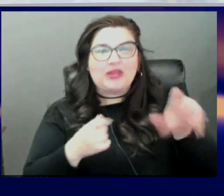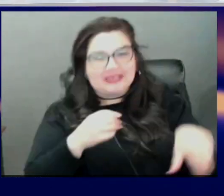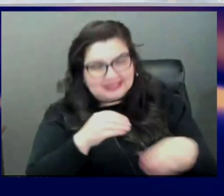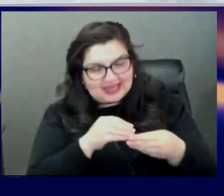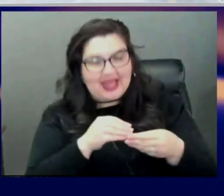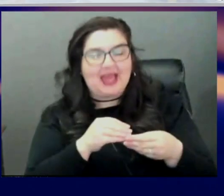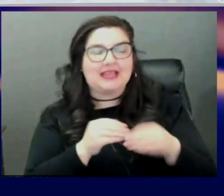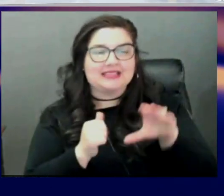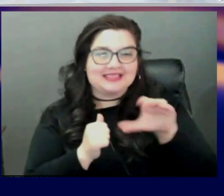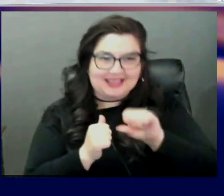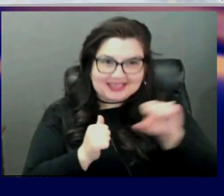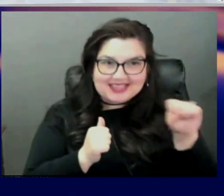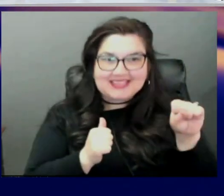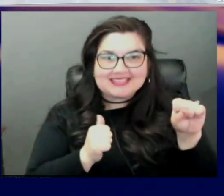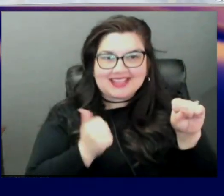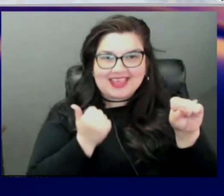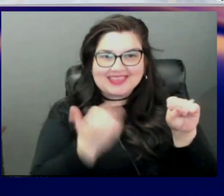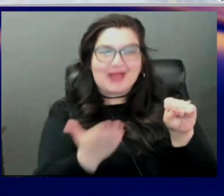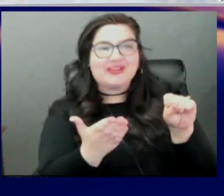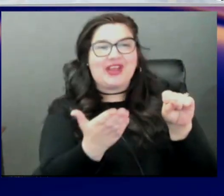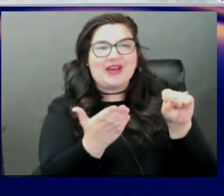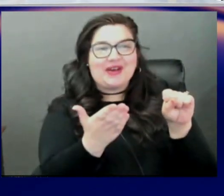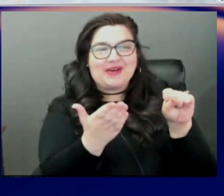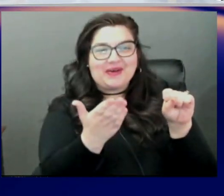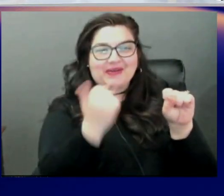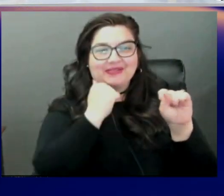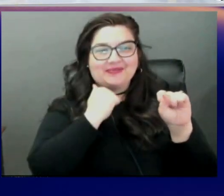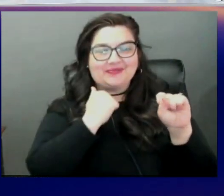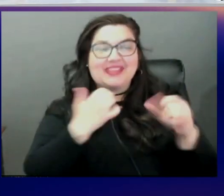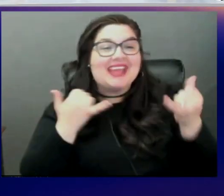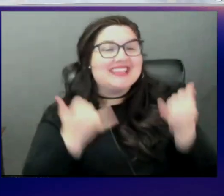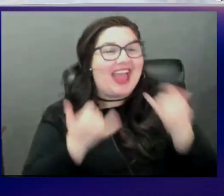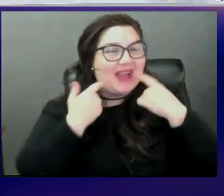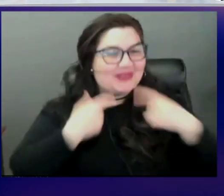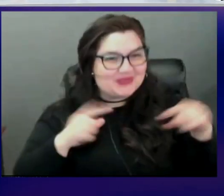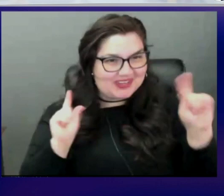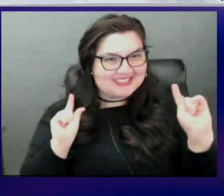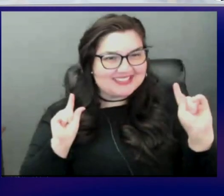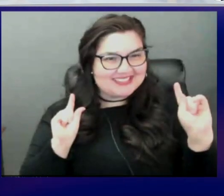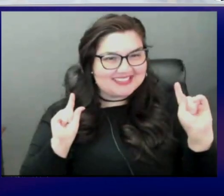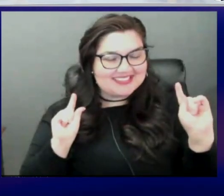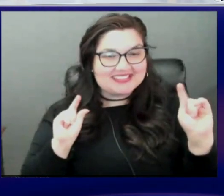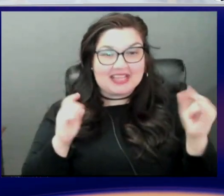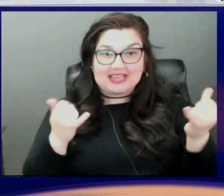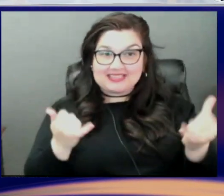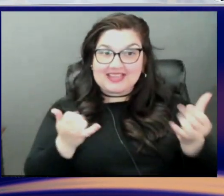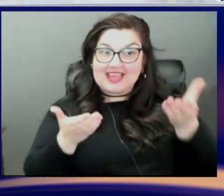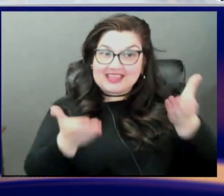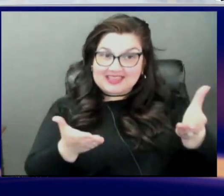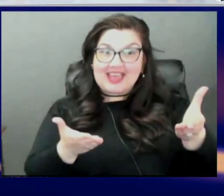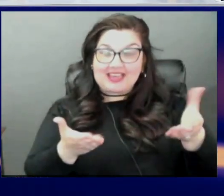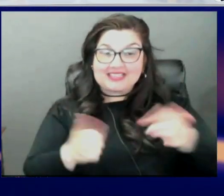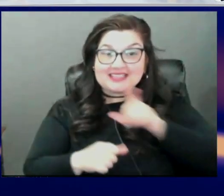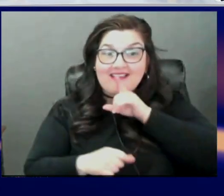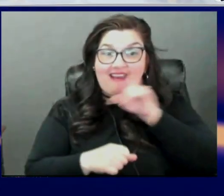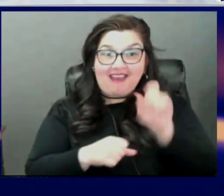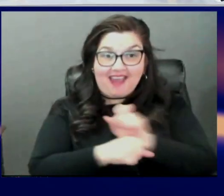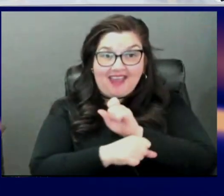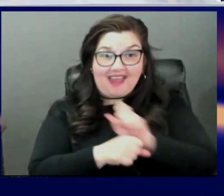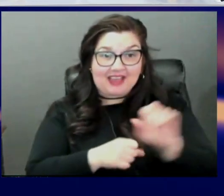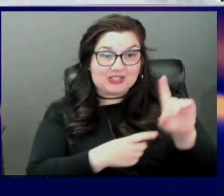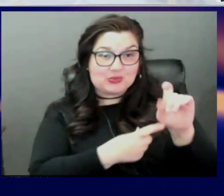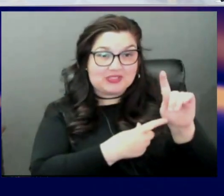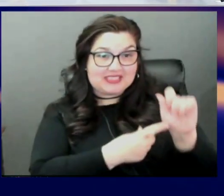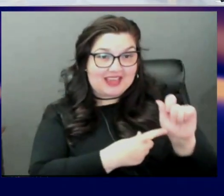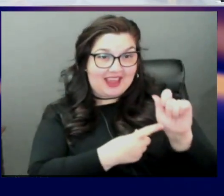go. There we go. Ah, there it is. Now it works. So now, this is the actual data that's in there,